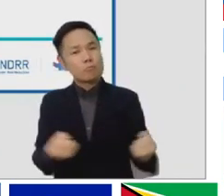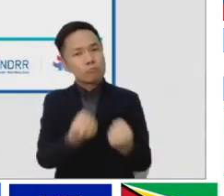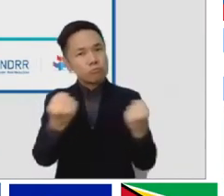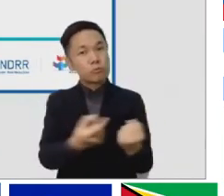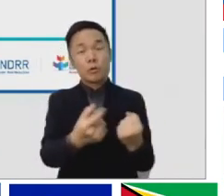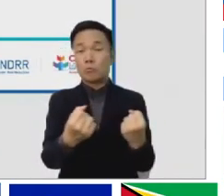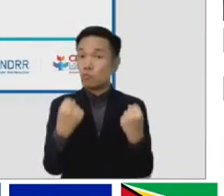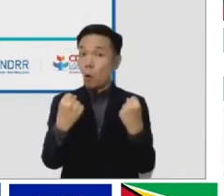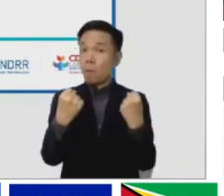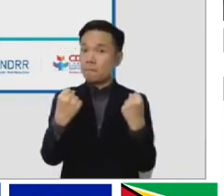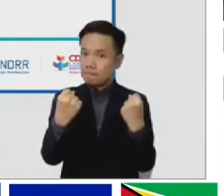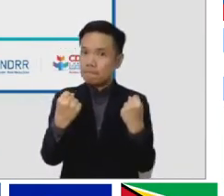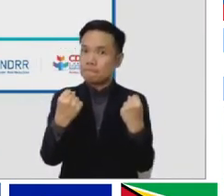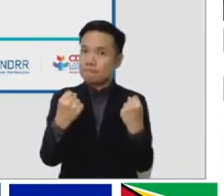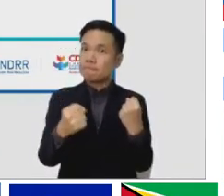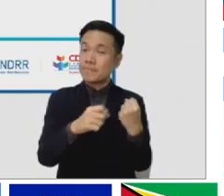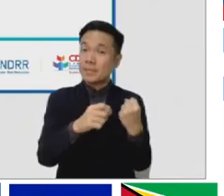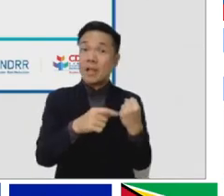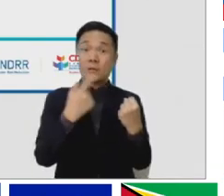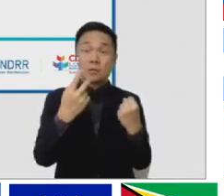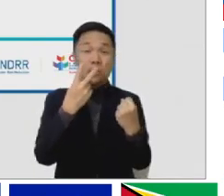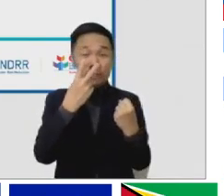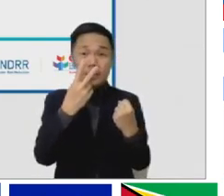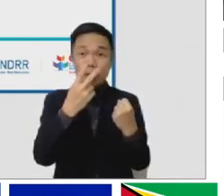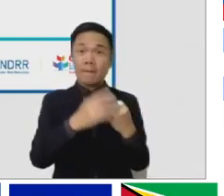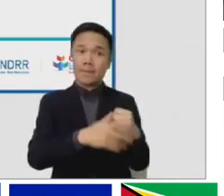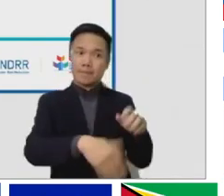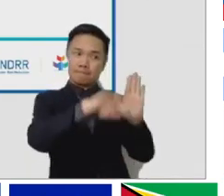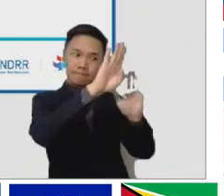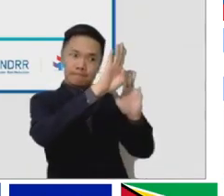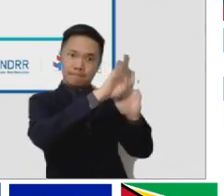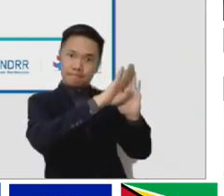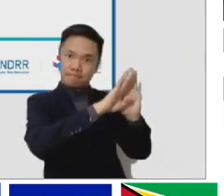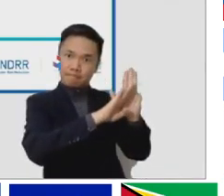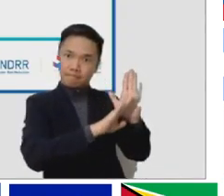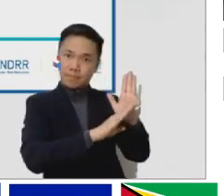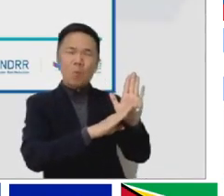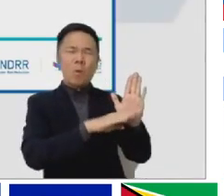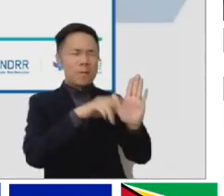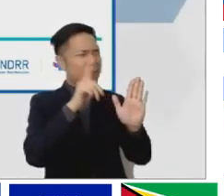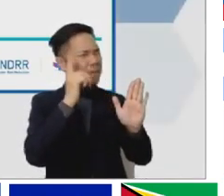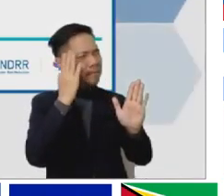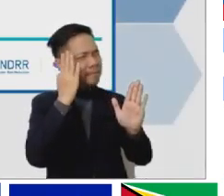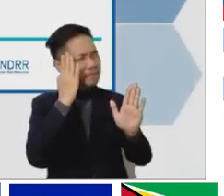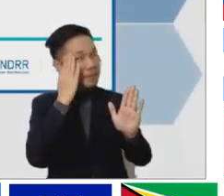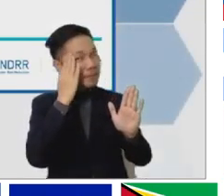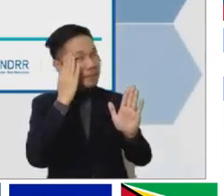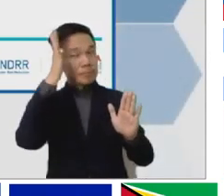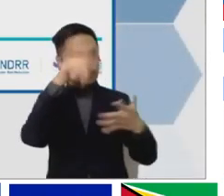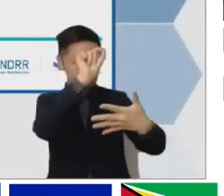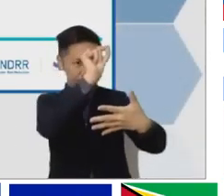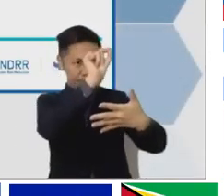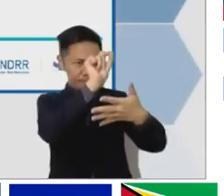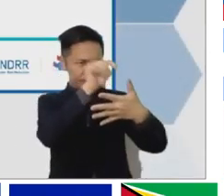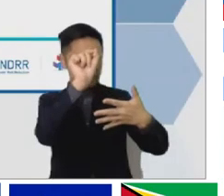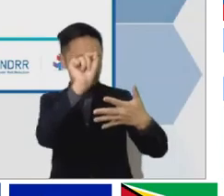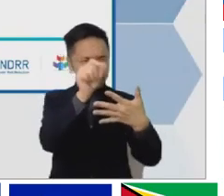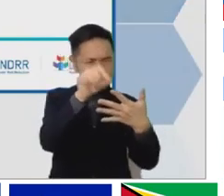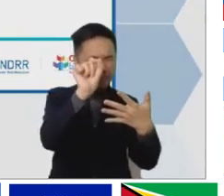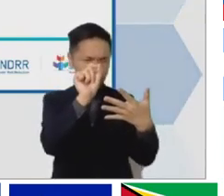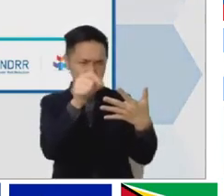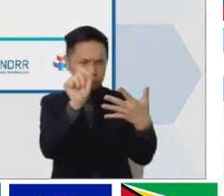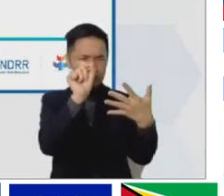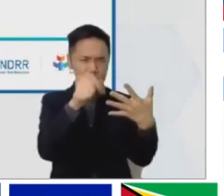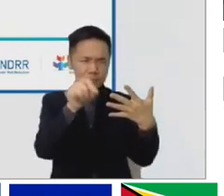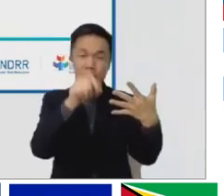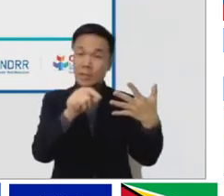are a number of critical parameters that we have to treat with as we build that resilience, where we are looking at maximizing